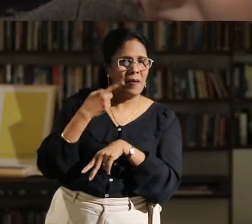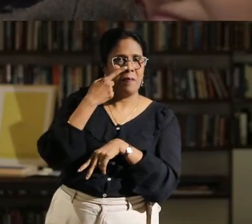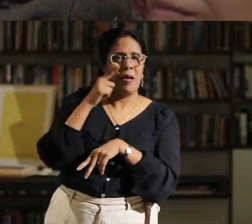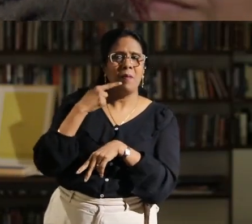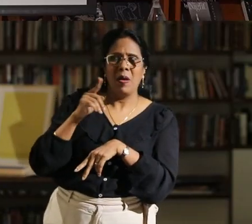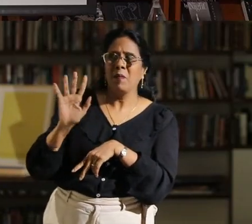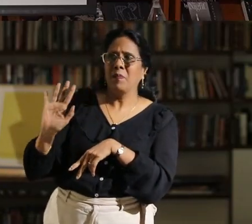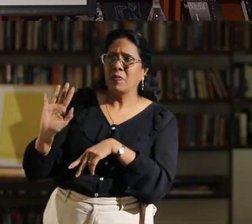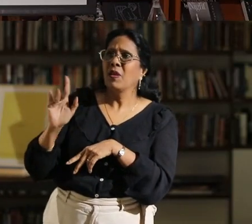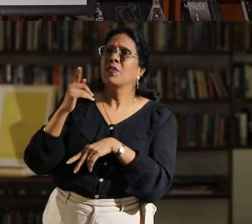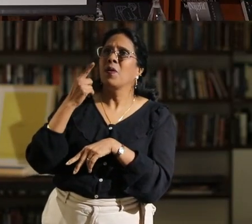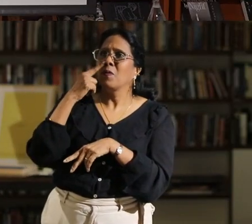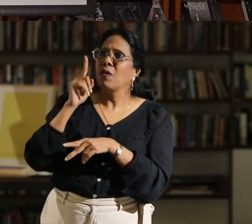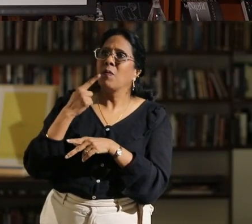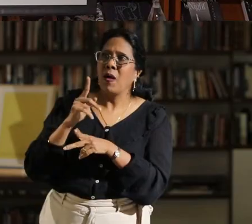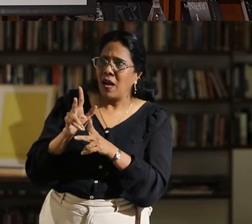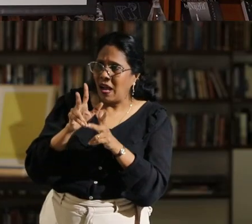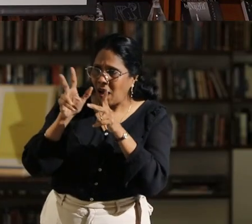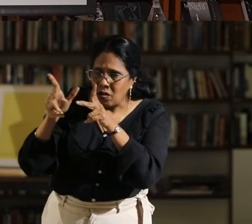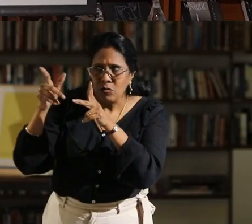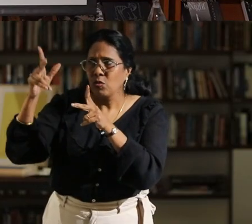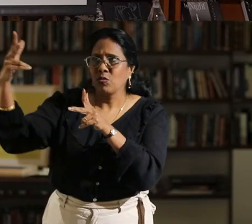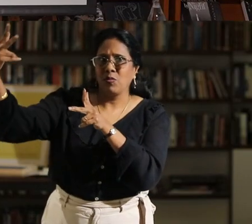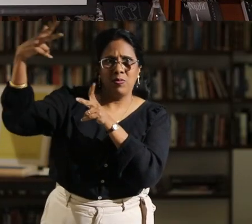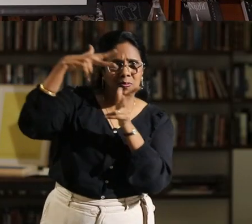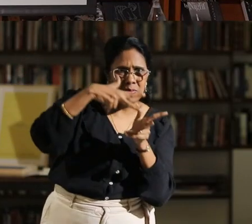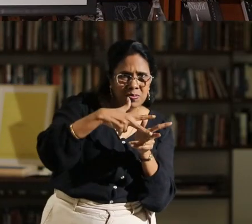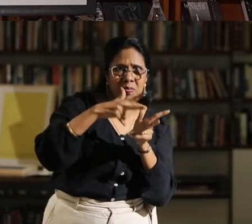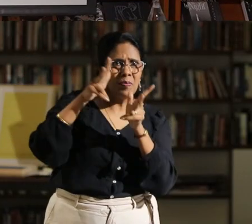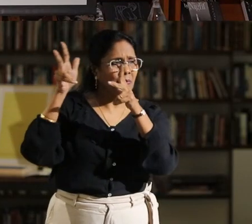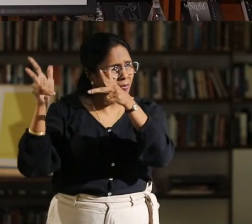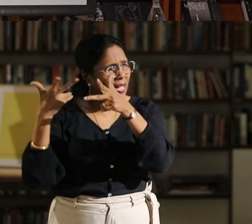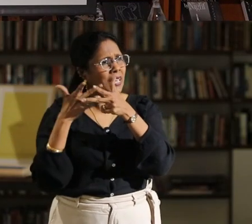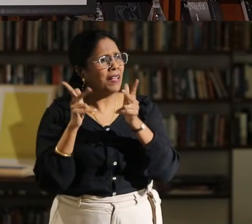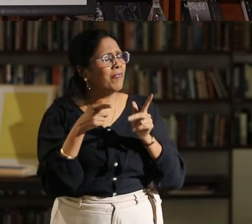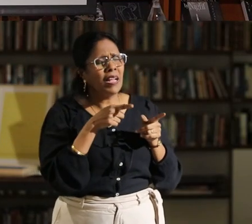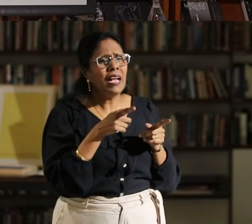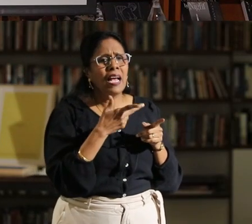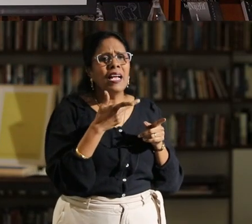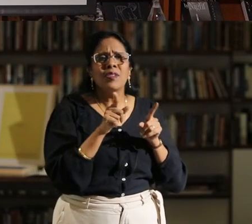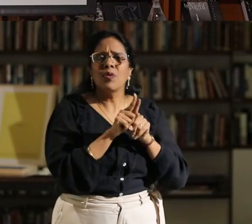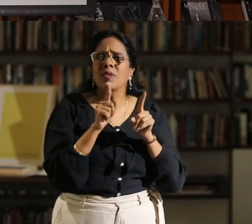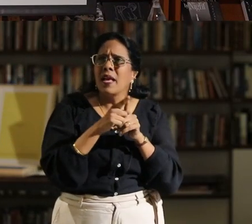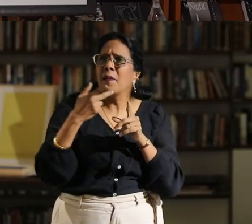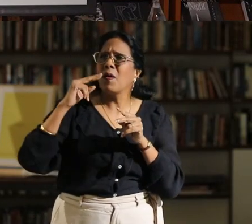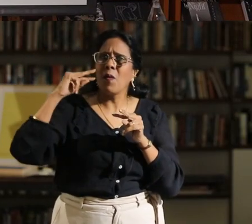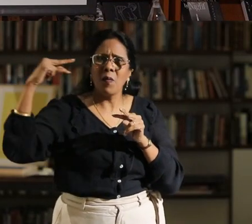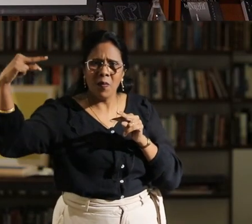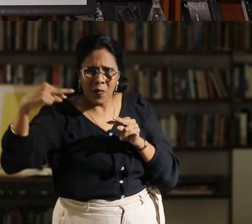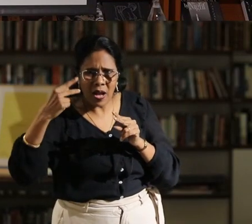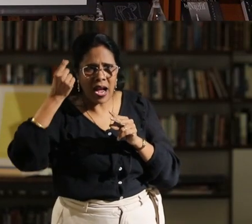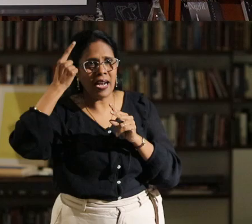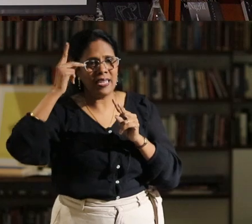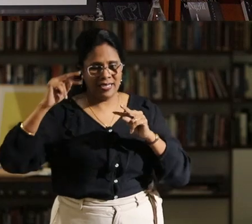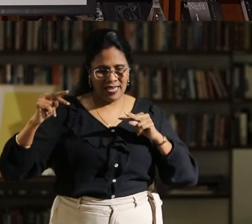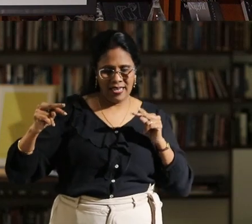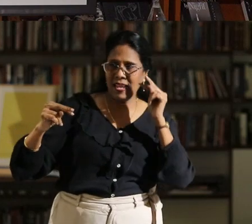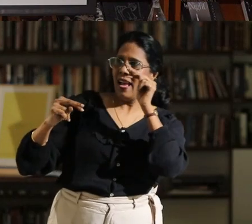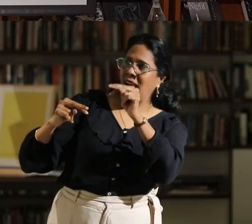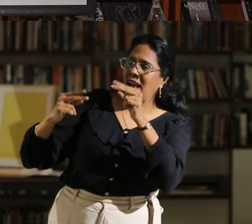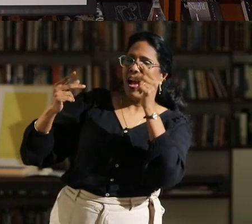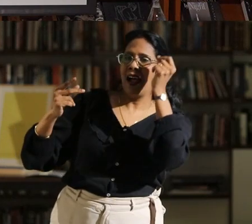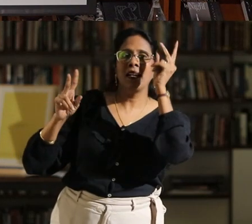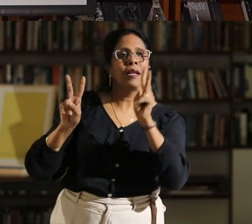kya samajh mein aayega?" And parents tell the kids, "You will never." What it is, it's like multiple ways of understanding